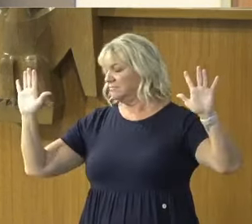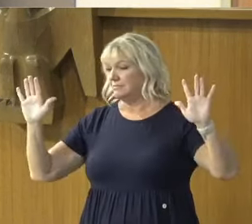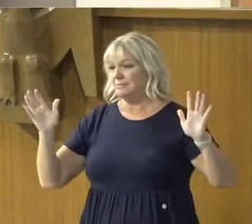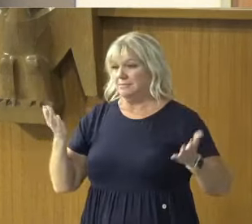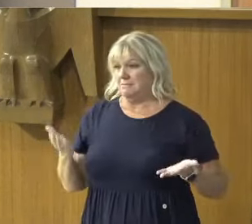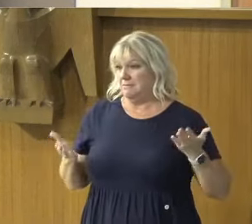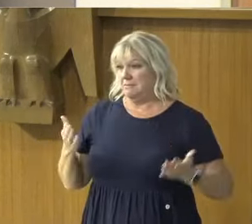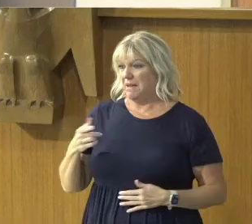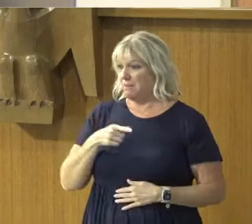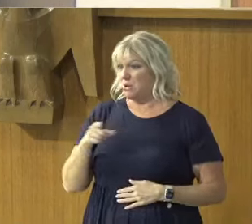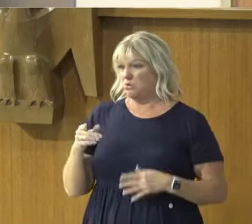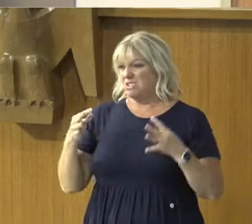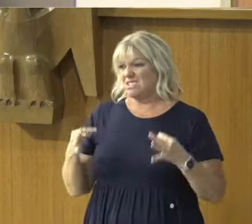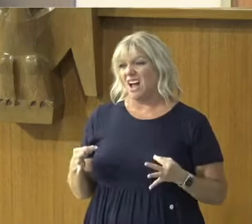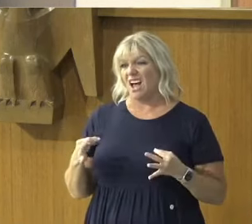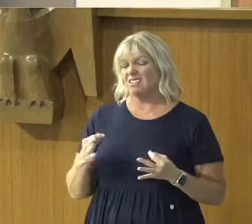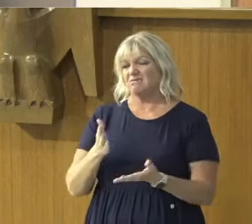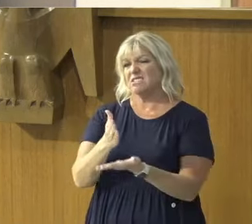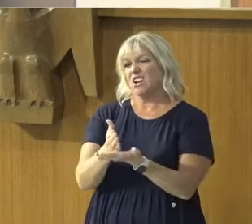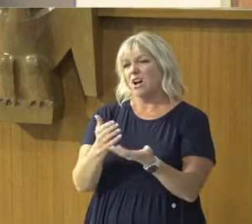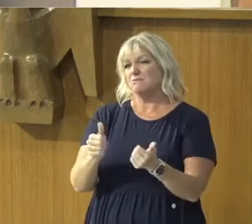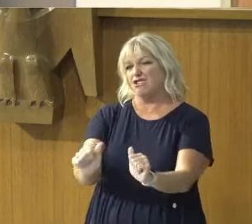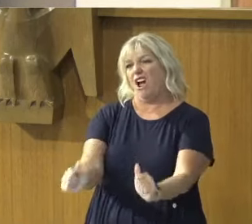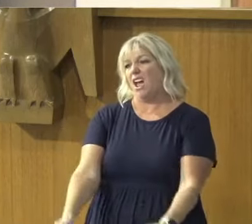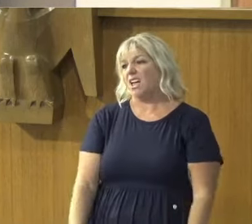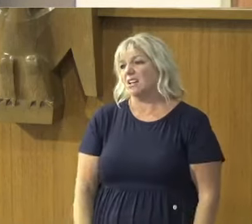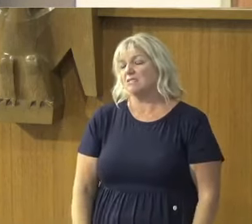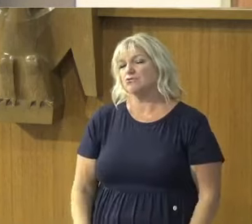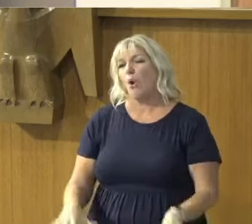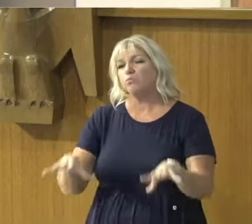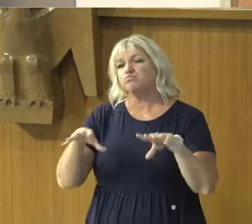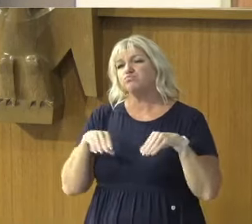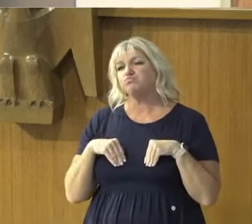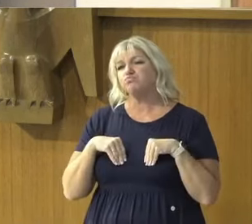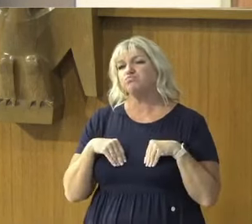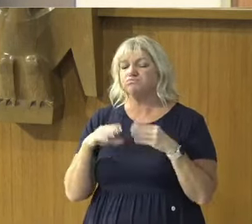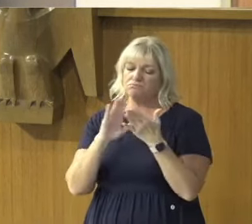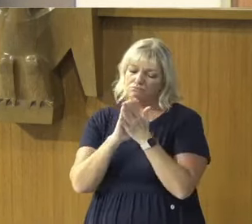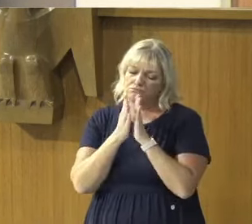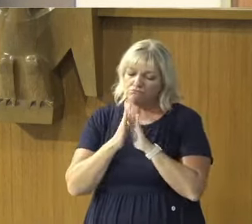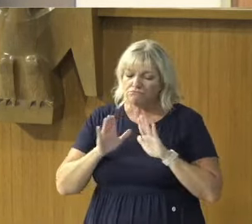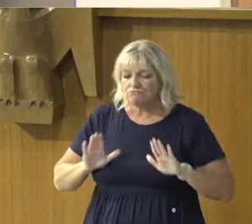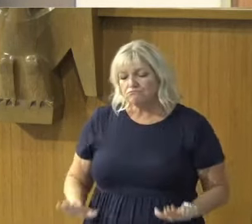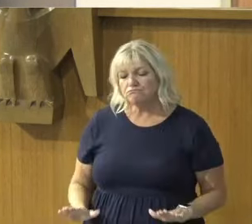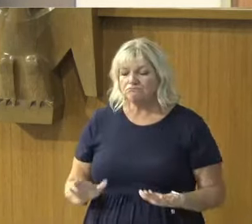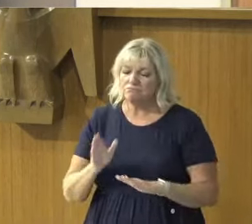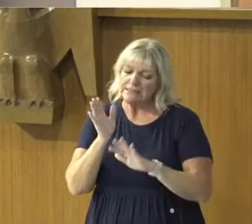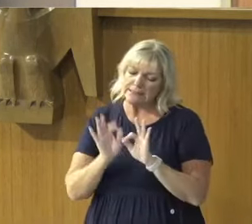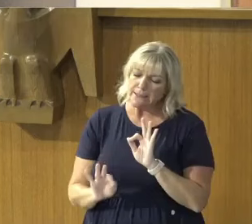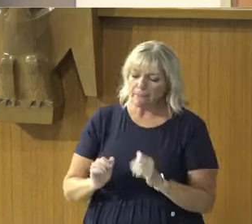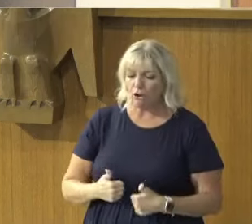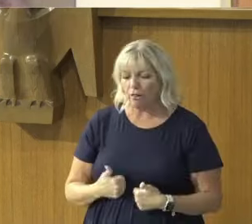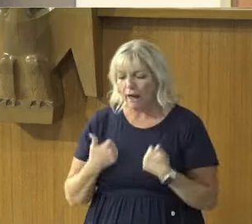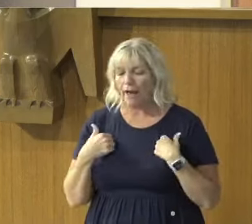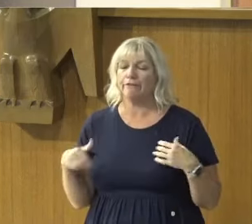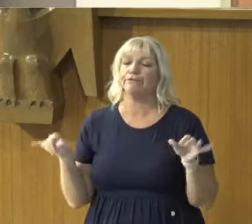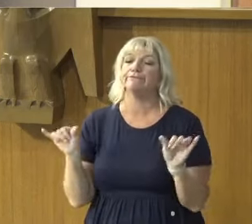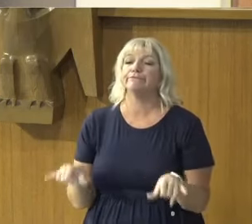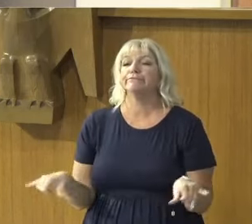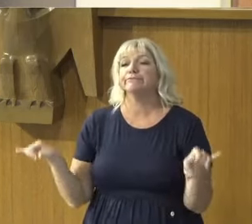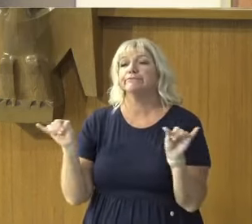may decide to stop trying so hard and instead just settle into a quiet, simple life, a safe routine, like a